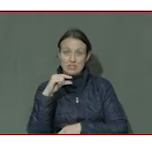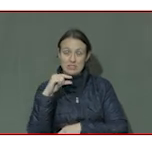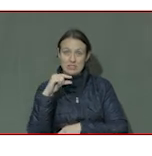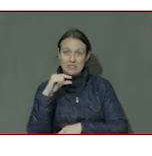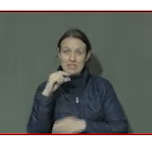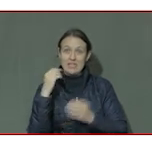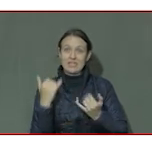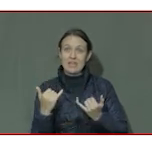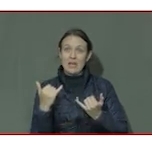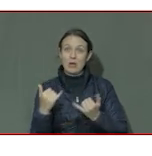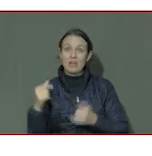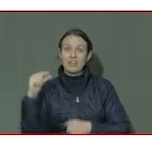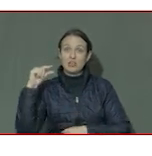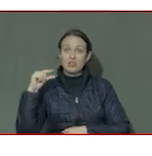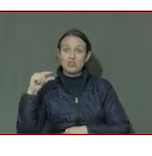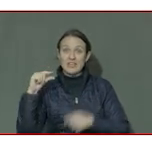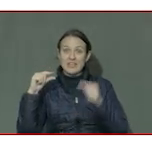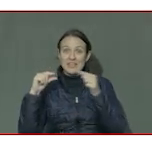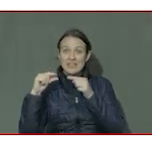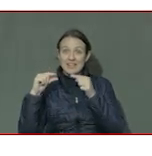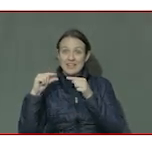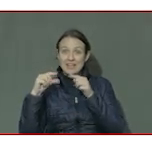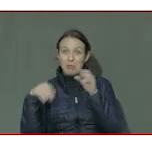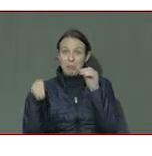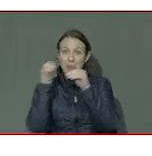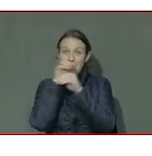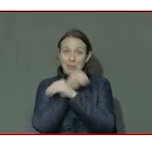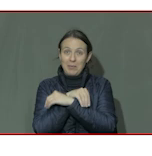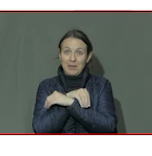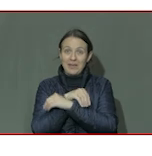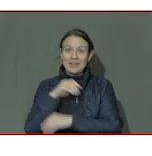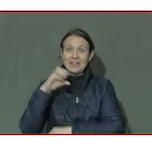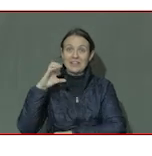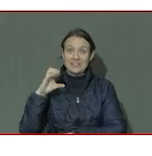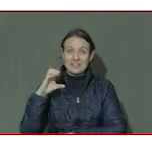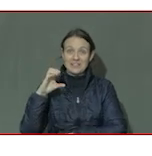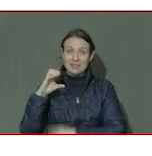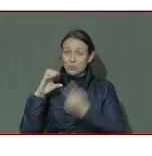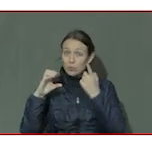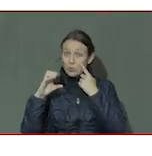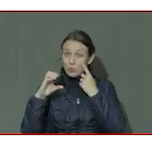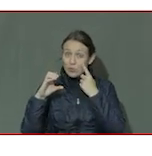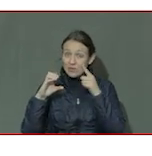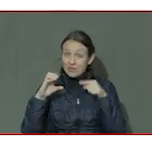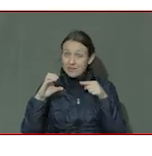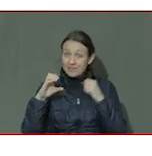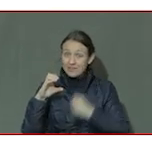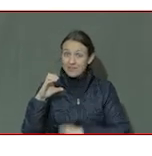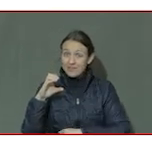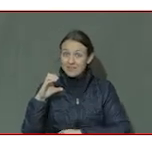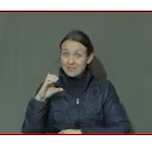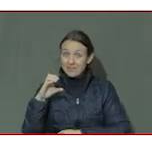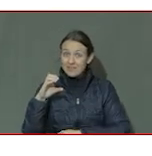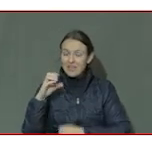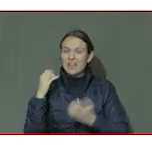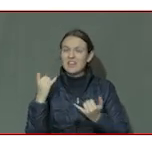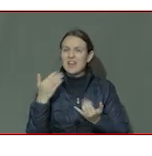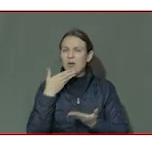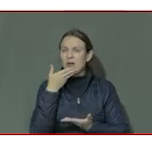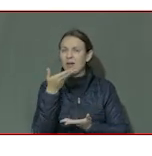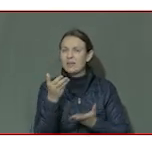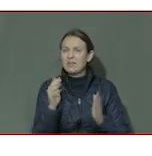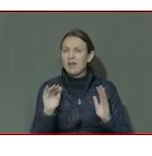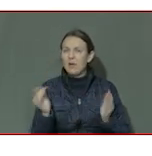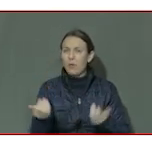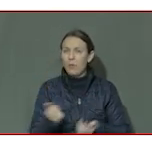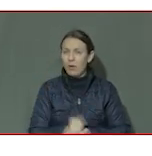the G was replaced by C. Do you see that? So now, how do we answer this?